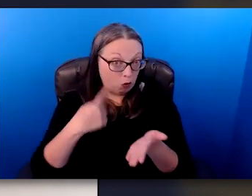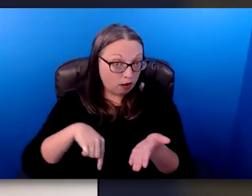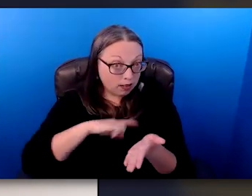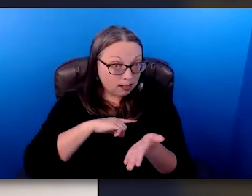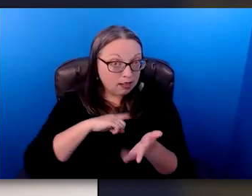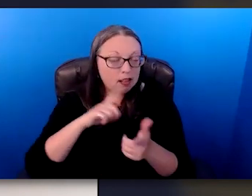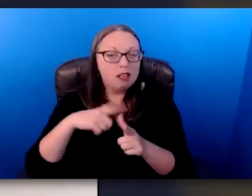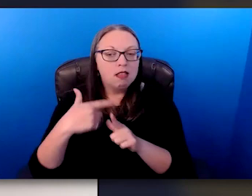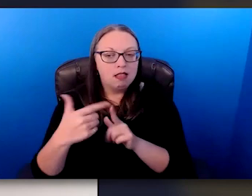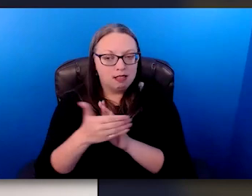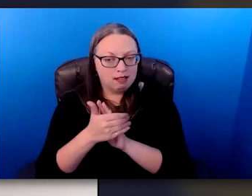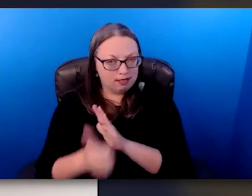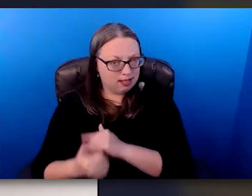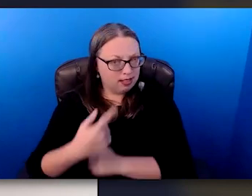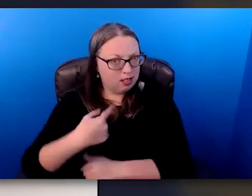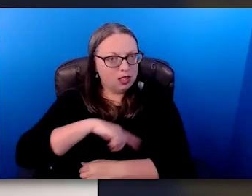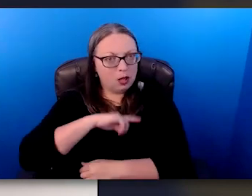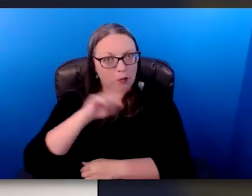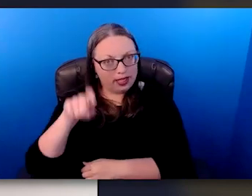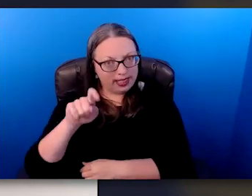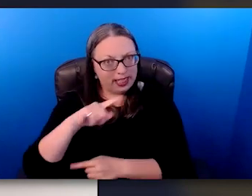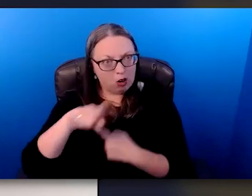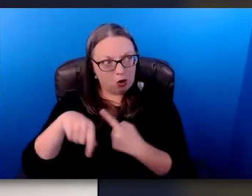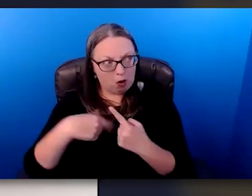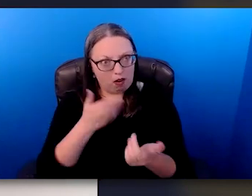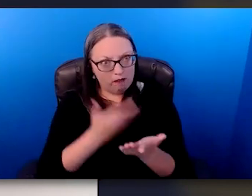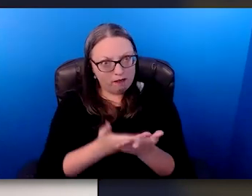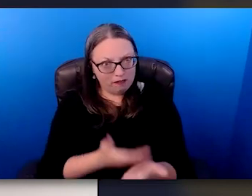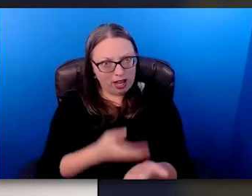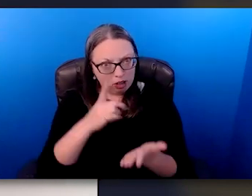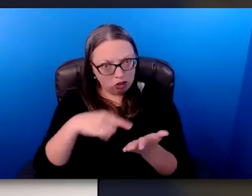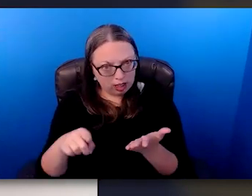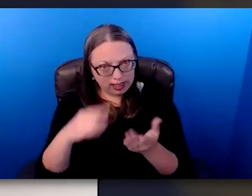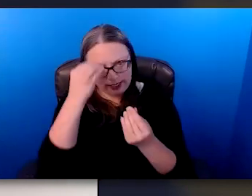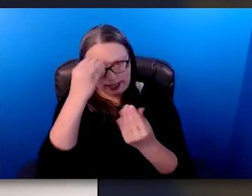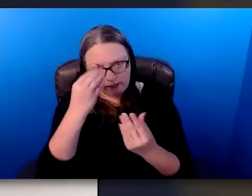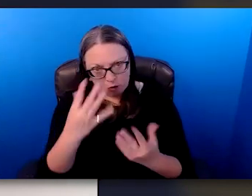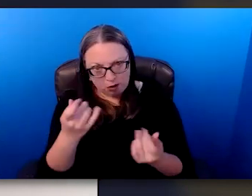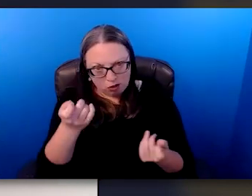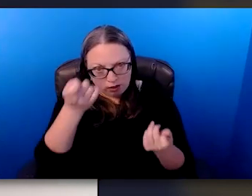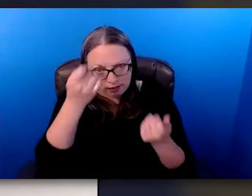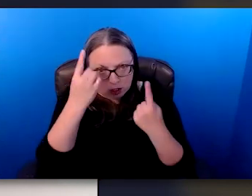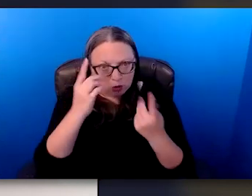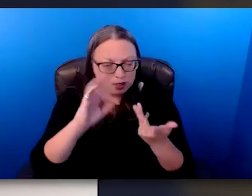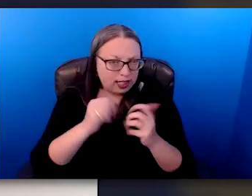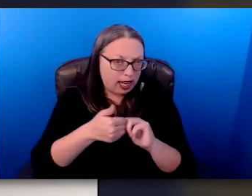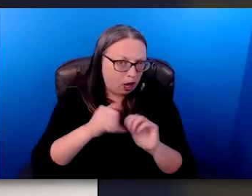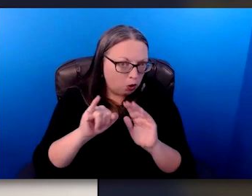are these skills around fact-checking, around information literacy, around how to identify